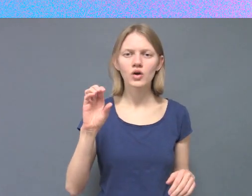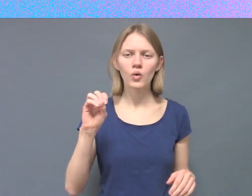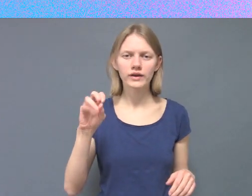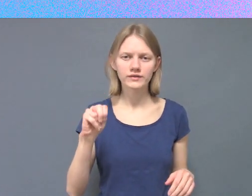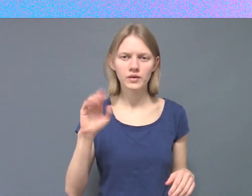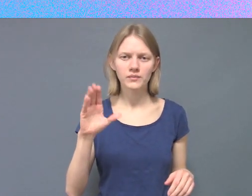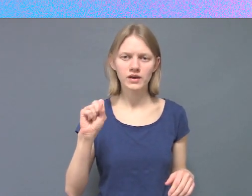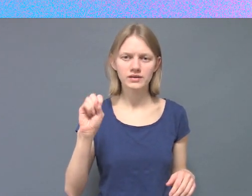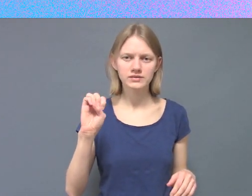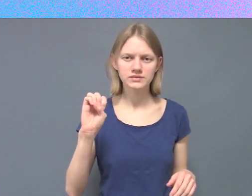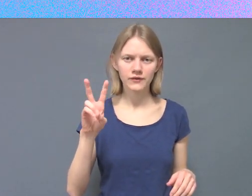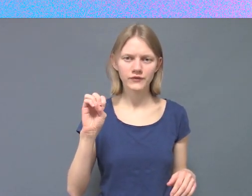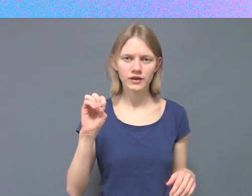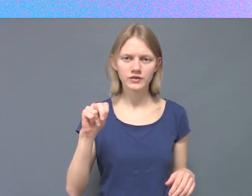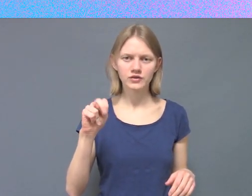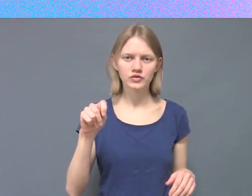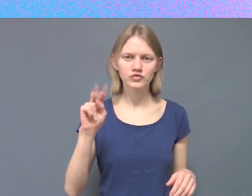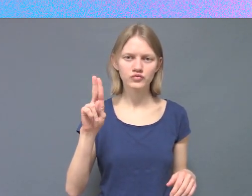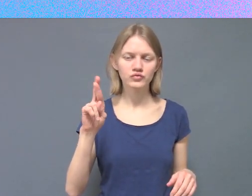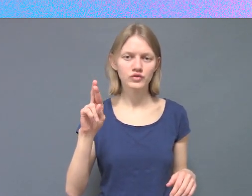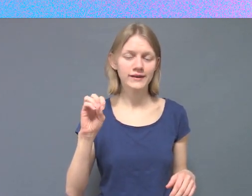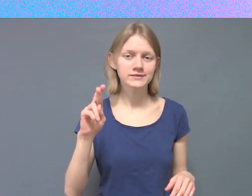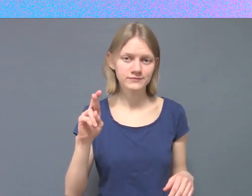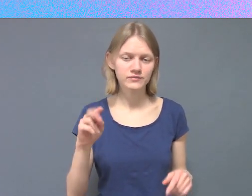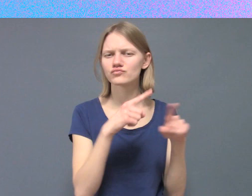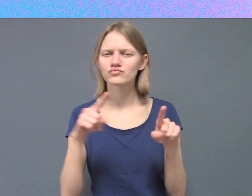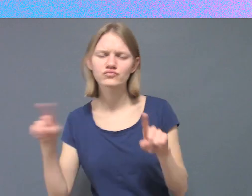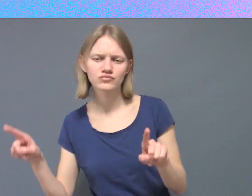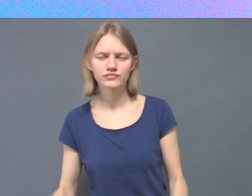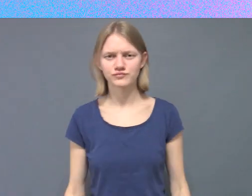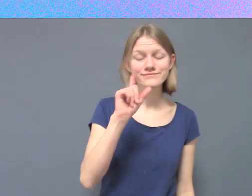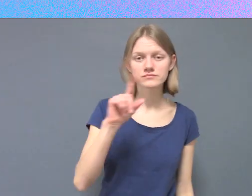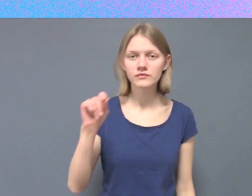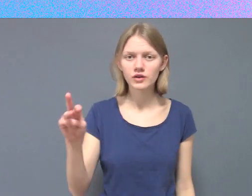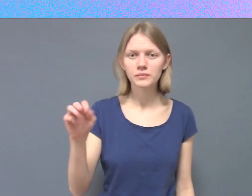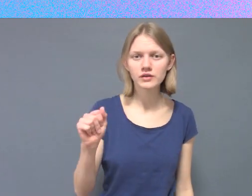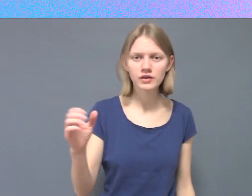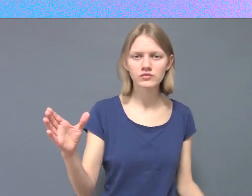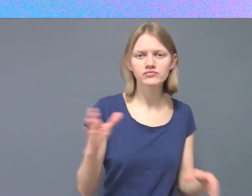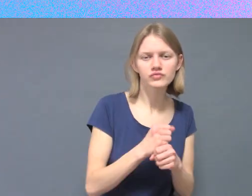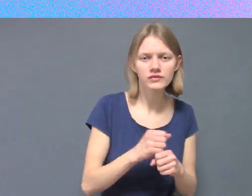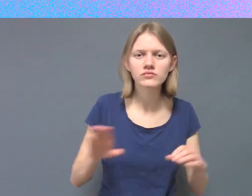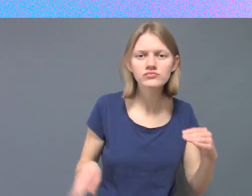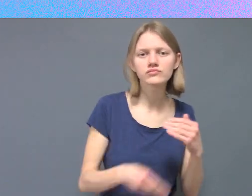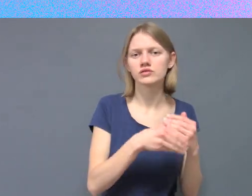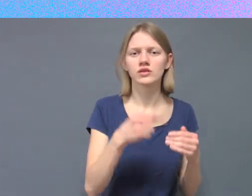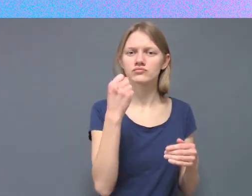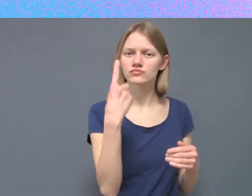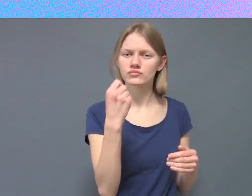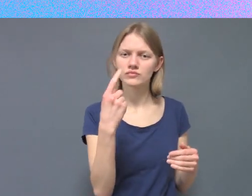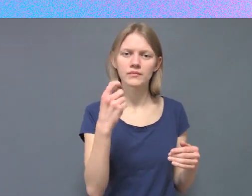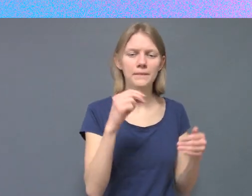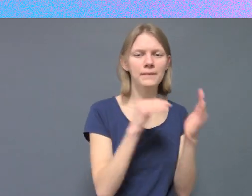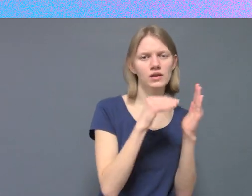Coinbase Ventures, Electric Capital, General Catalyst, Metastable, Paradigm, Polychain,